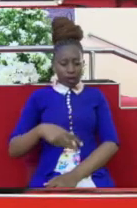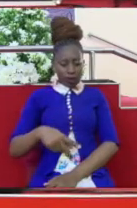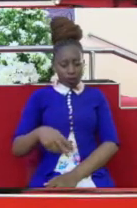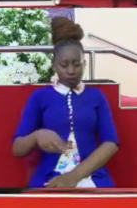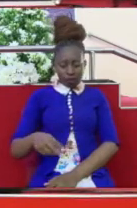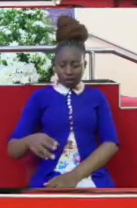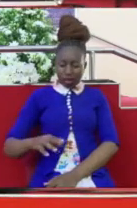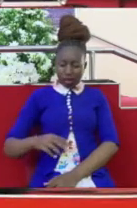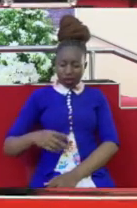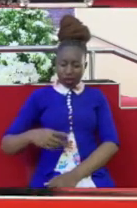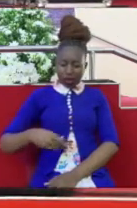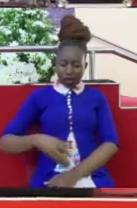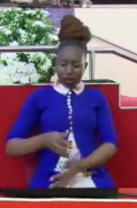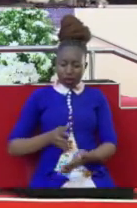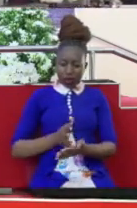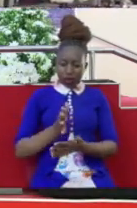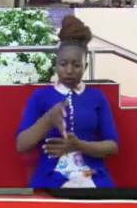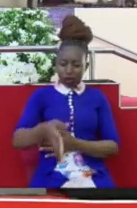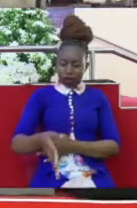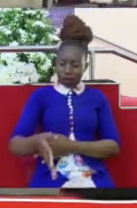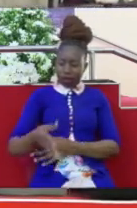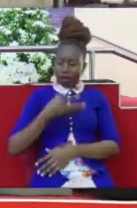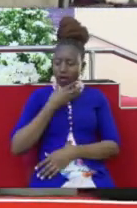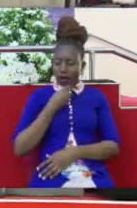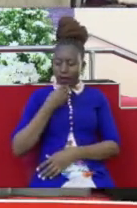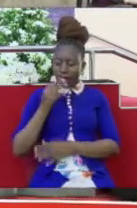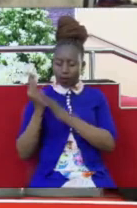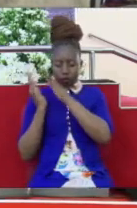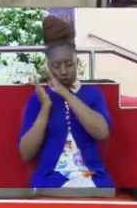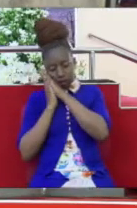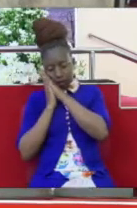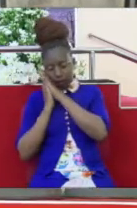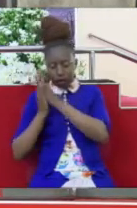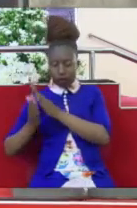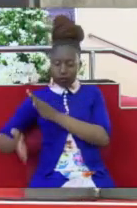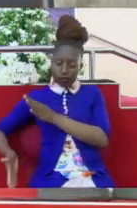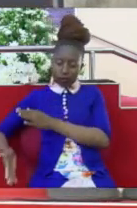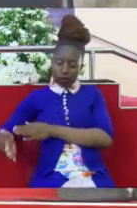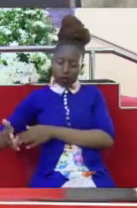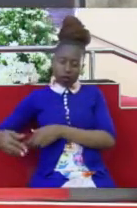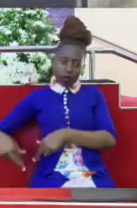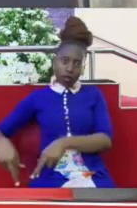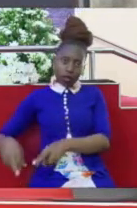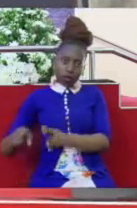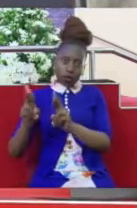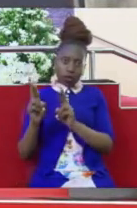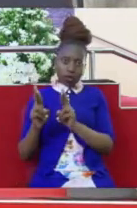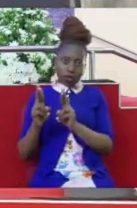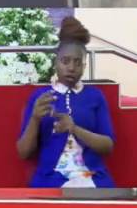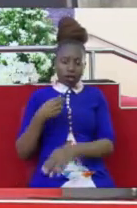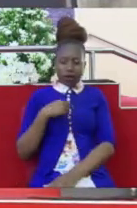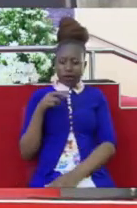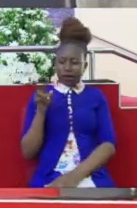road. Tukampita mtu mmoja alikuwa amelala kando ya barabara. Now I had seen this man the day before. Nilikuwa